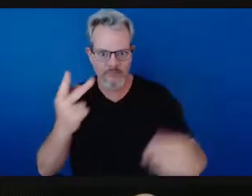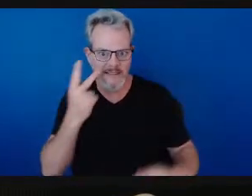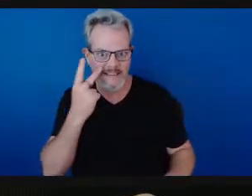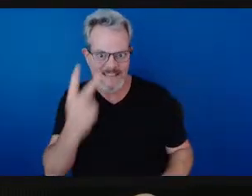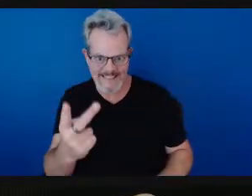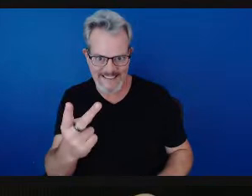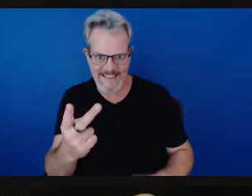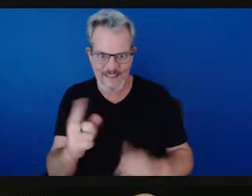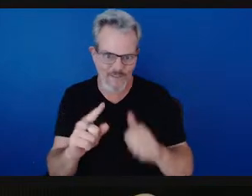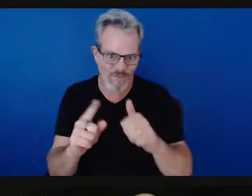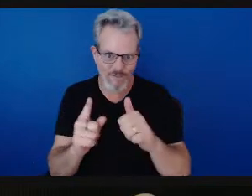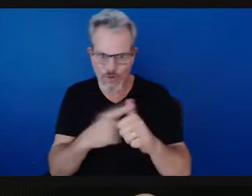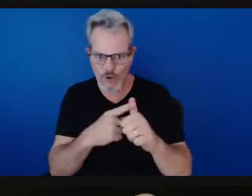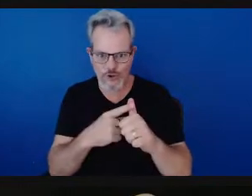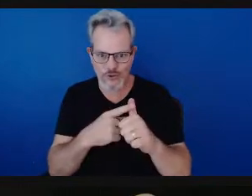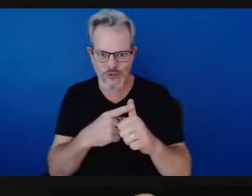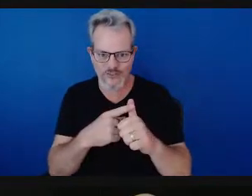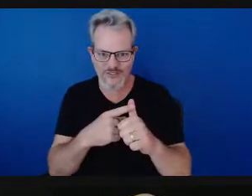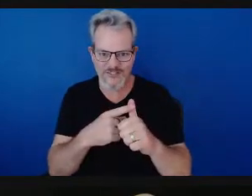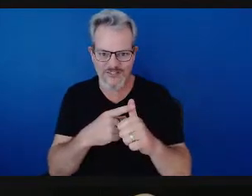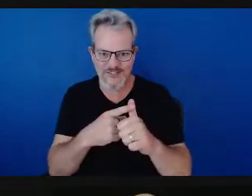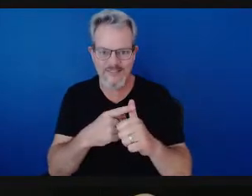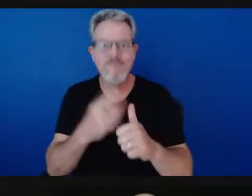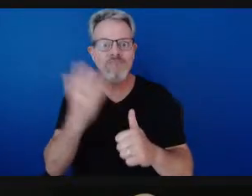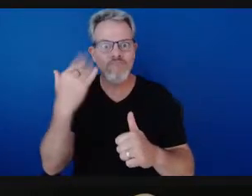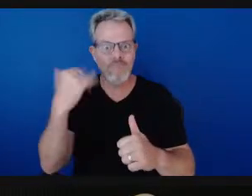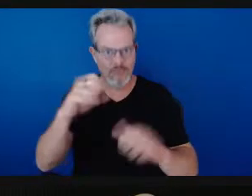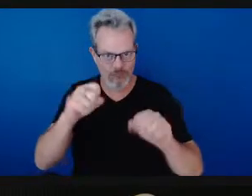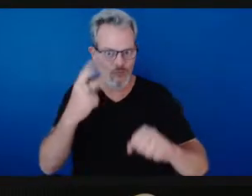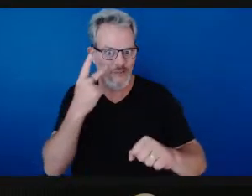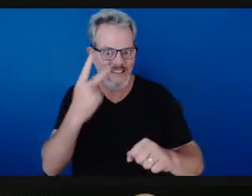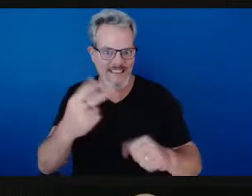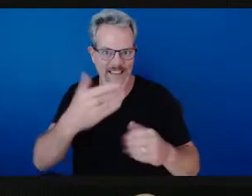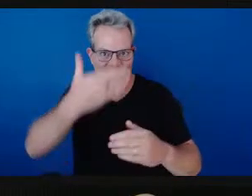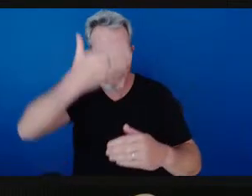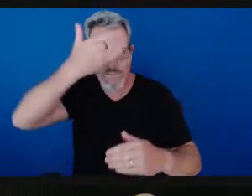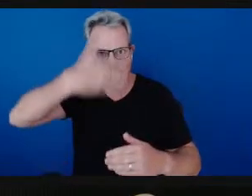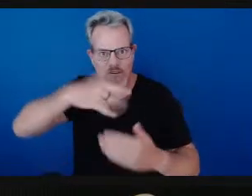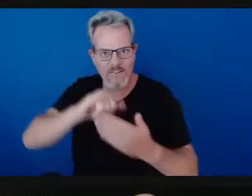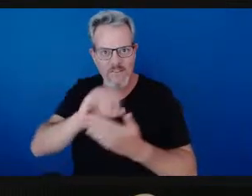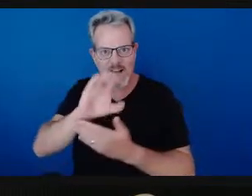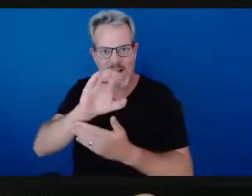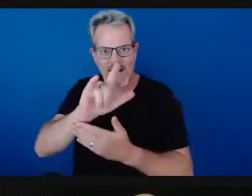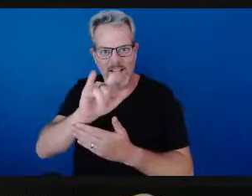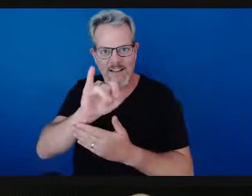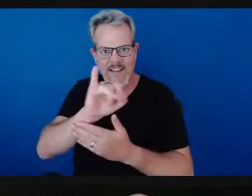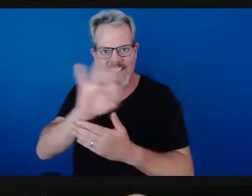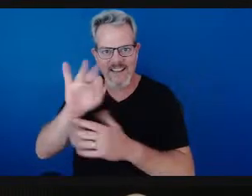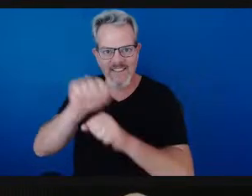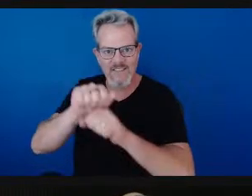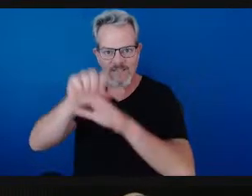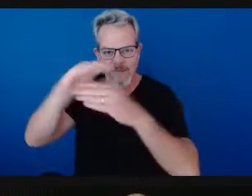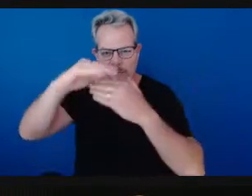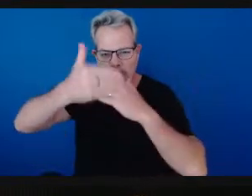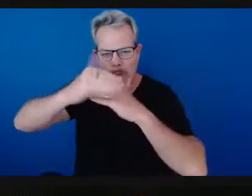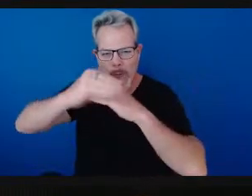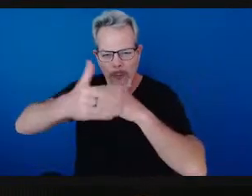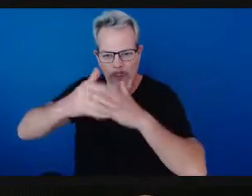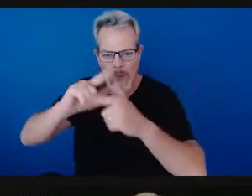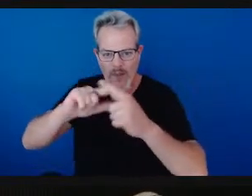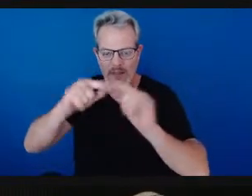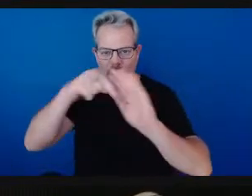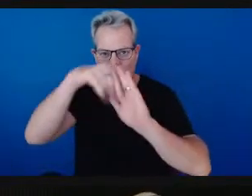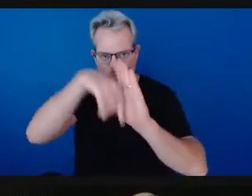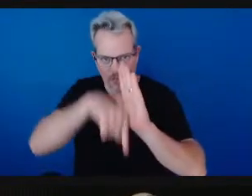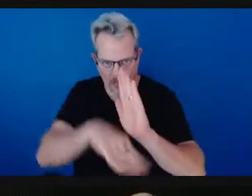the first burst of fountain was actually visible in front of this cliff right here for a short while. And then it drops back down and